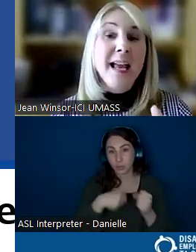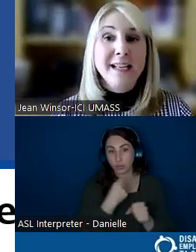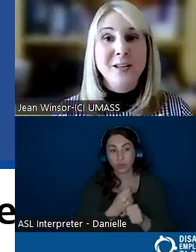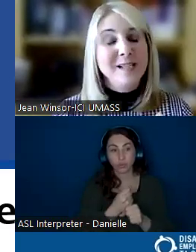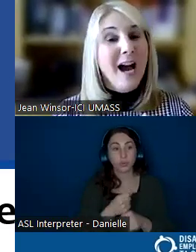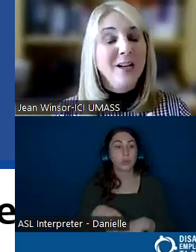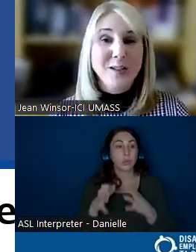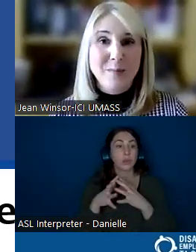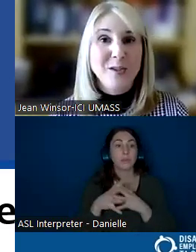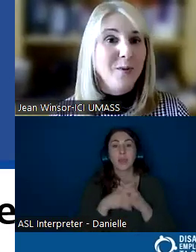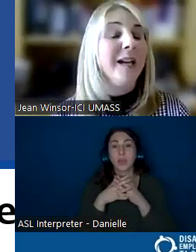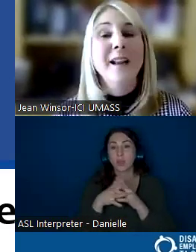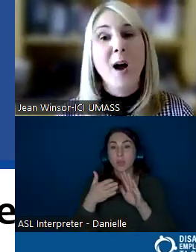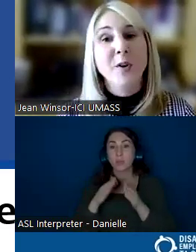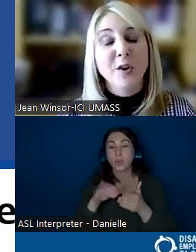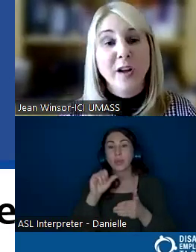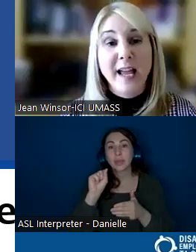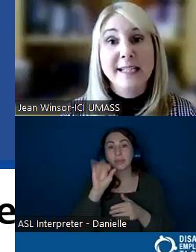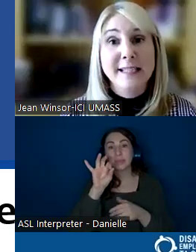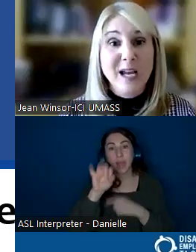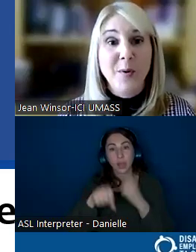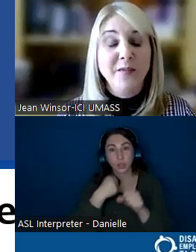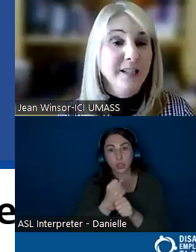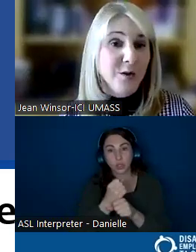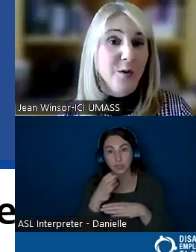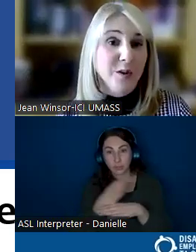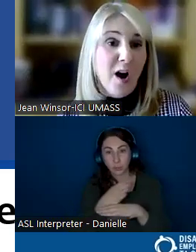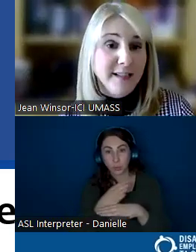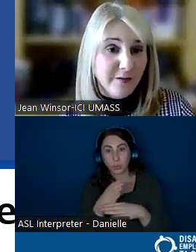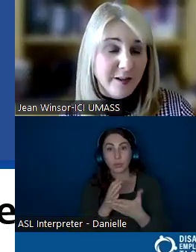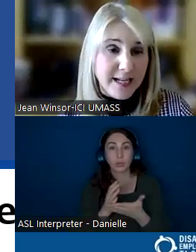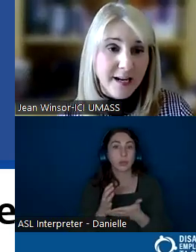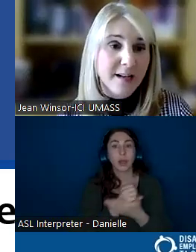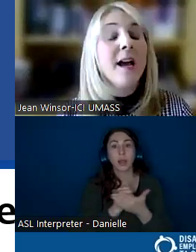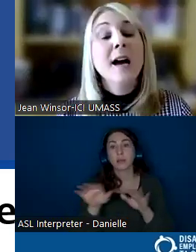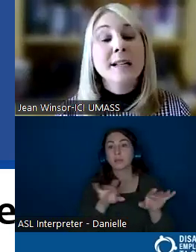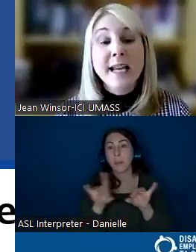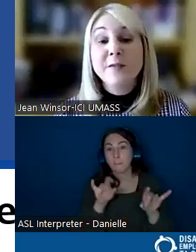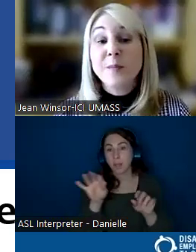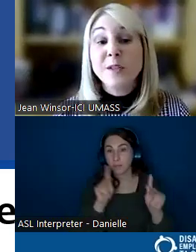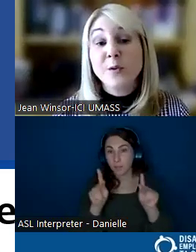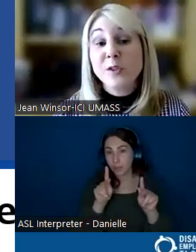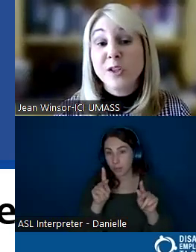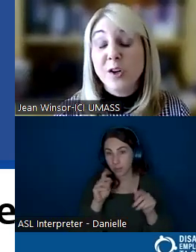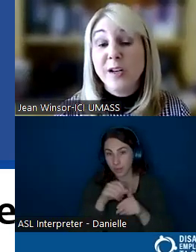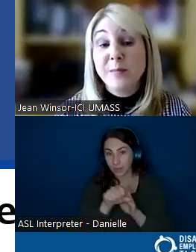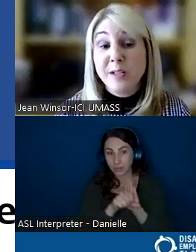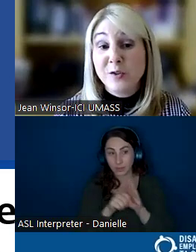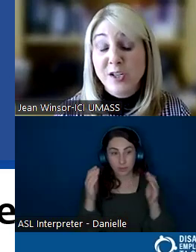Survey is those 9 years in between where they're collecting a sample of individuals across every state. Data from the Social